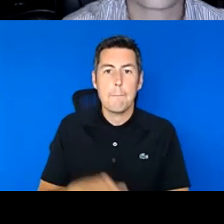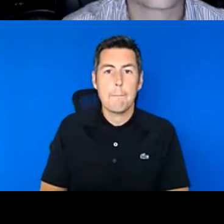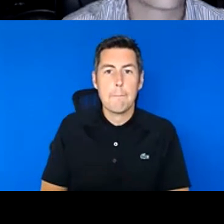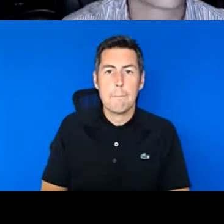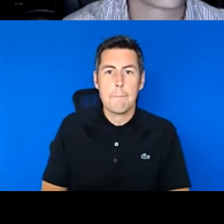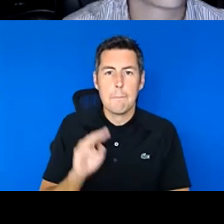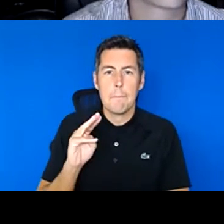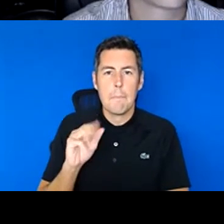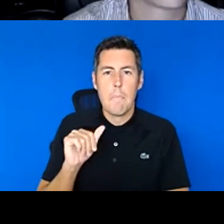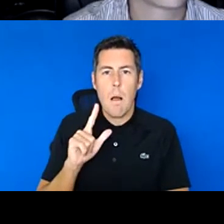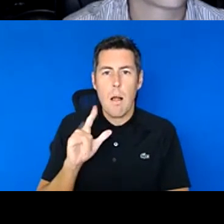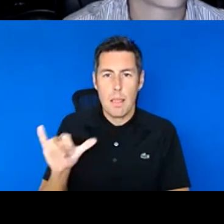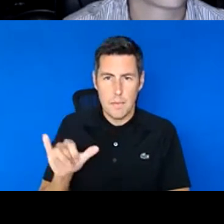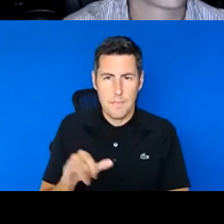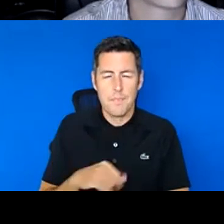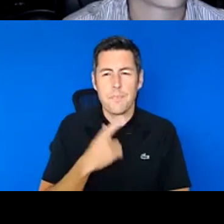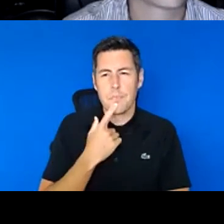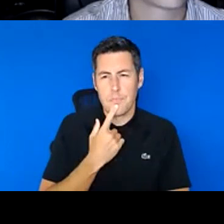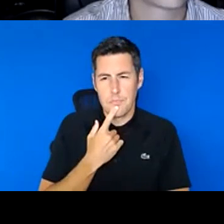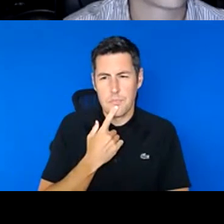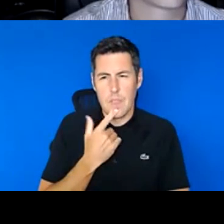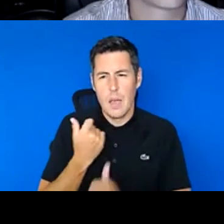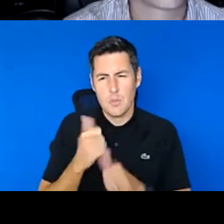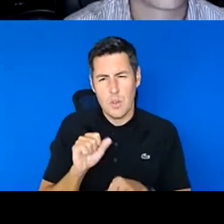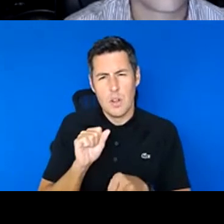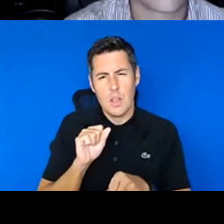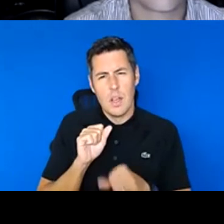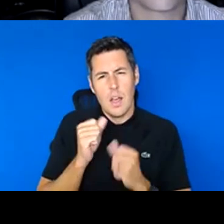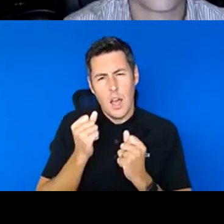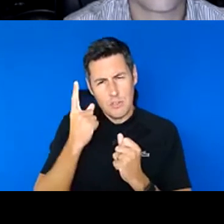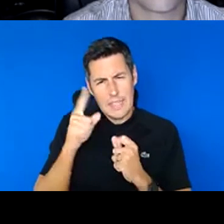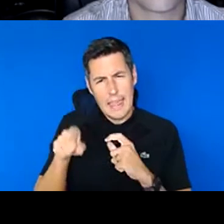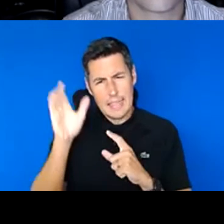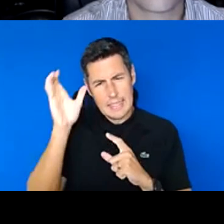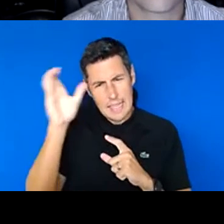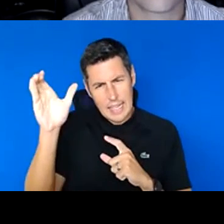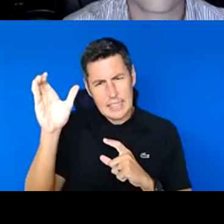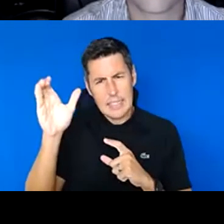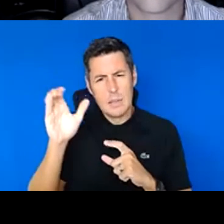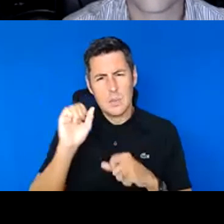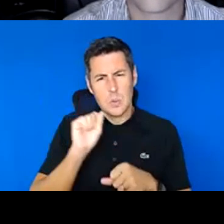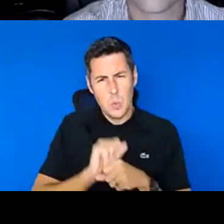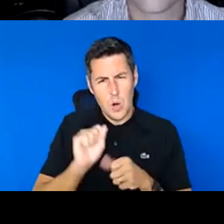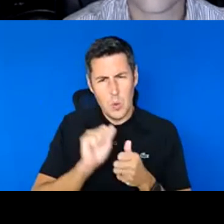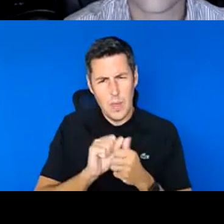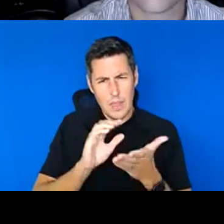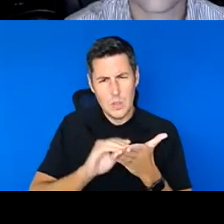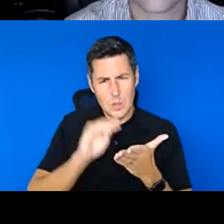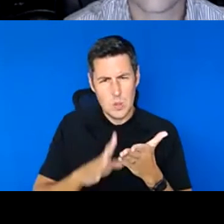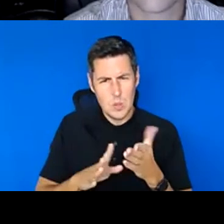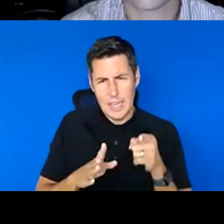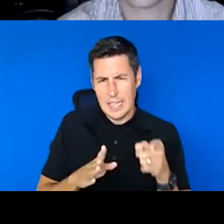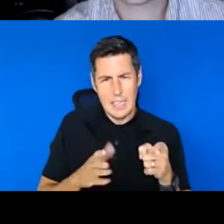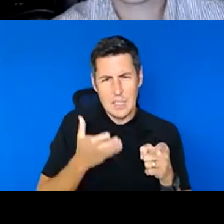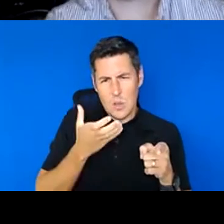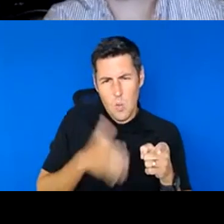Yeah, I'm trying to work around this concept of working with a student that doesn't want to wear a mask. I mean, I'm assuming the whole point of the mask